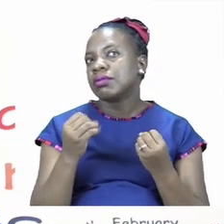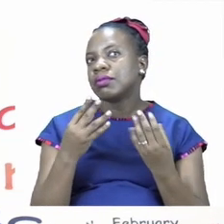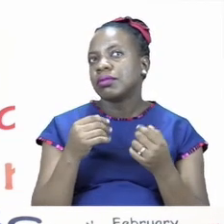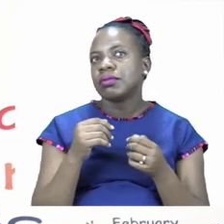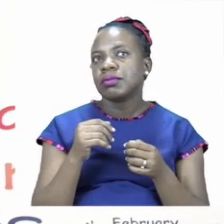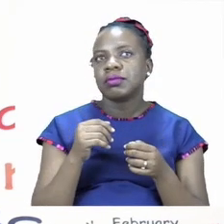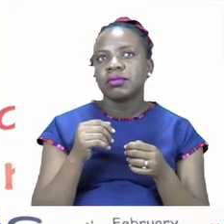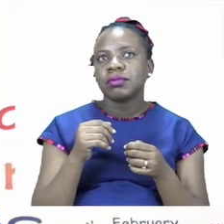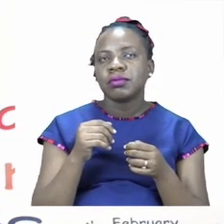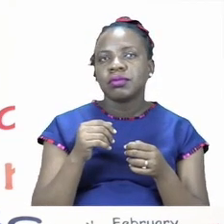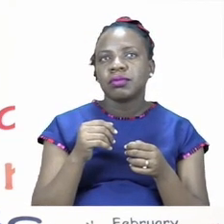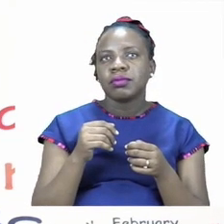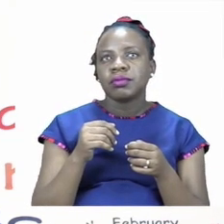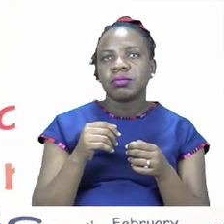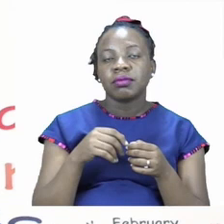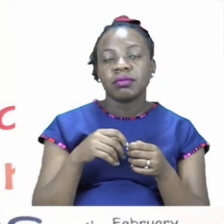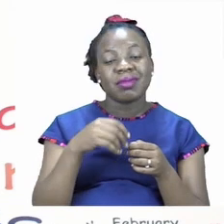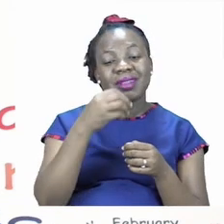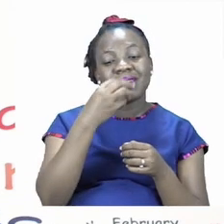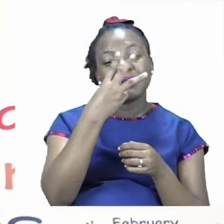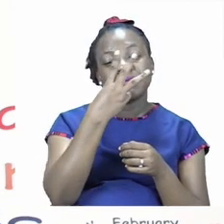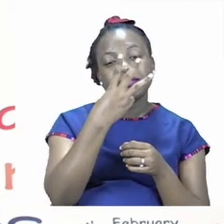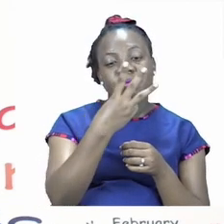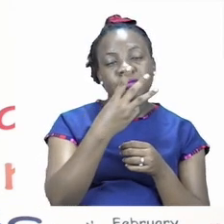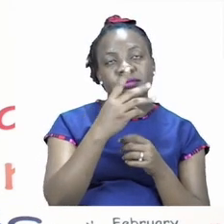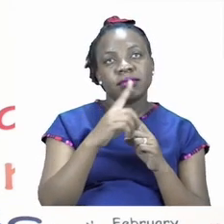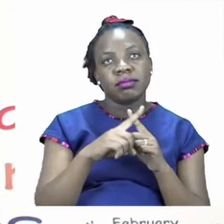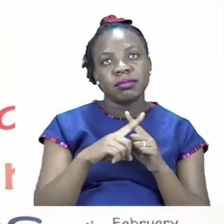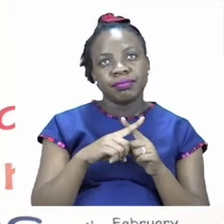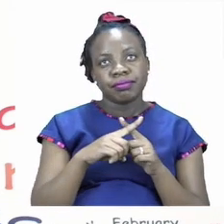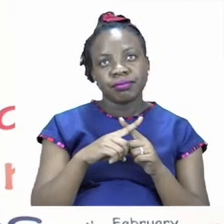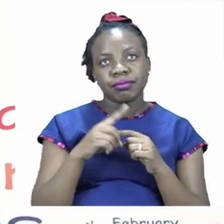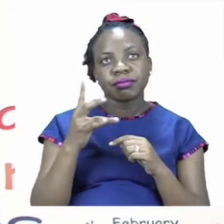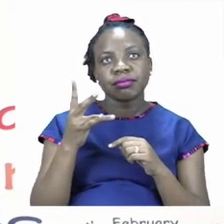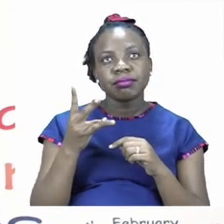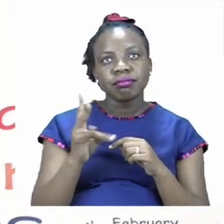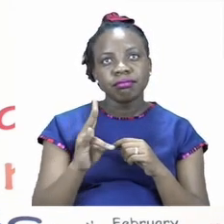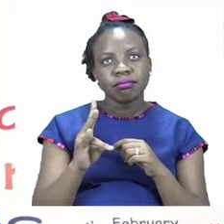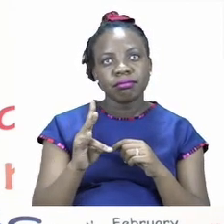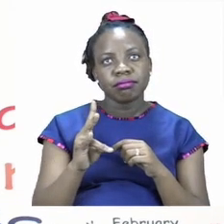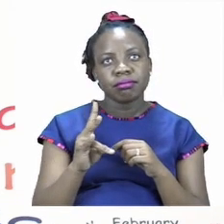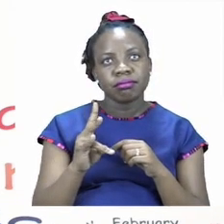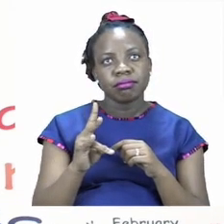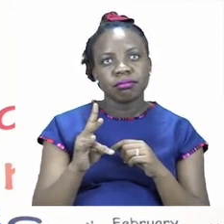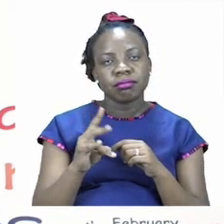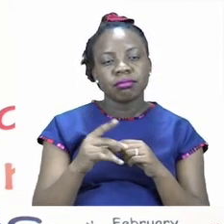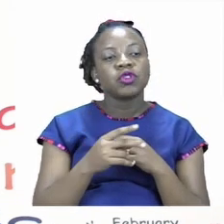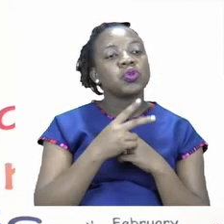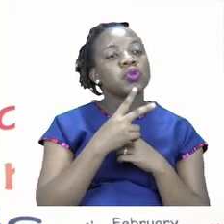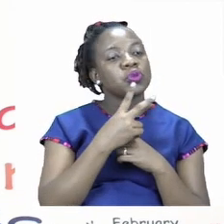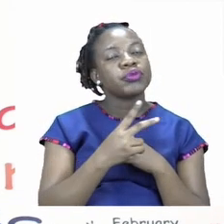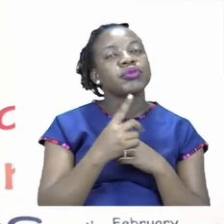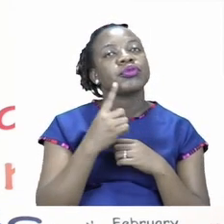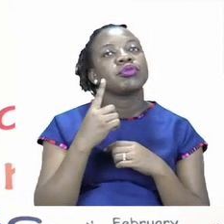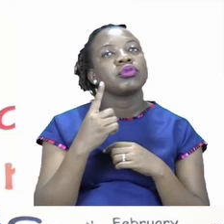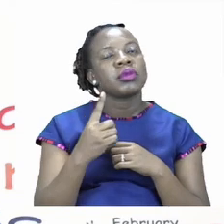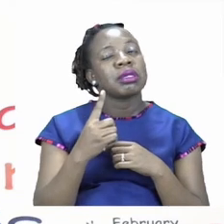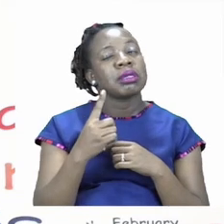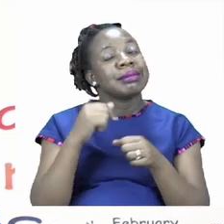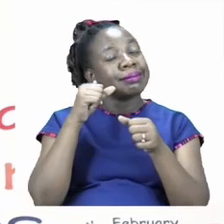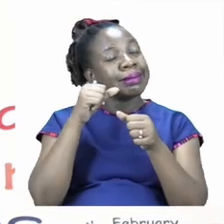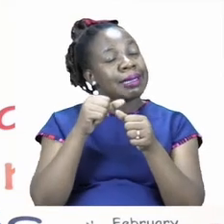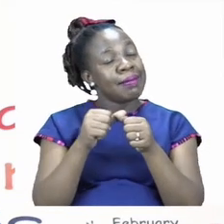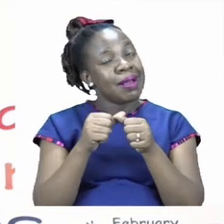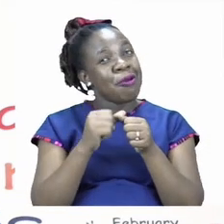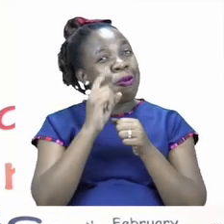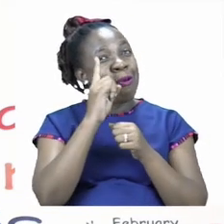Now 3 times 7, when we work it out, is 21. But remember, we